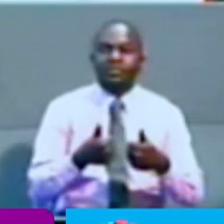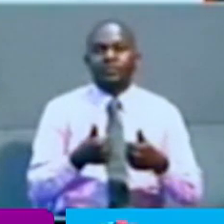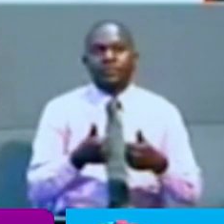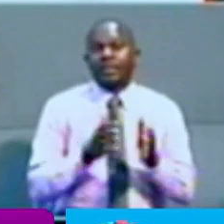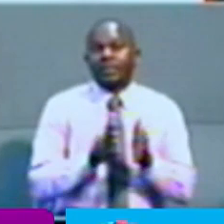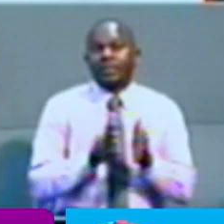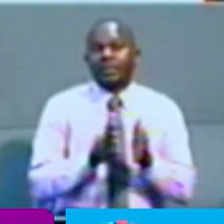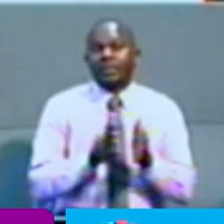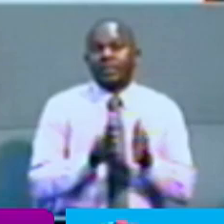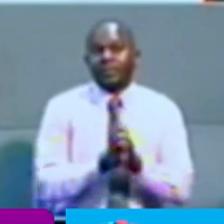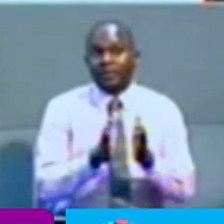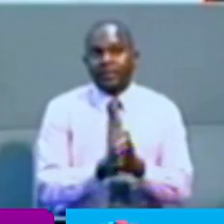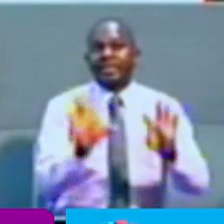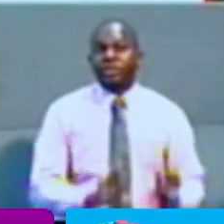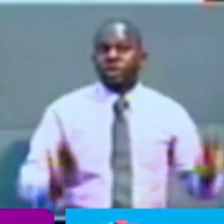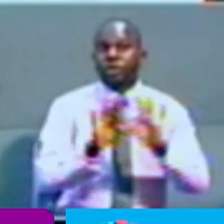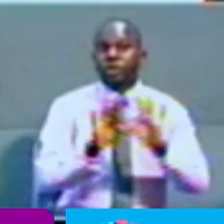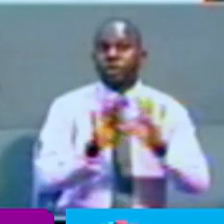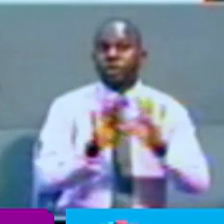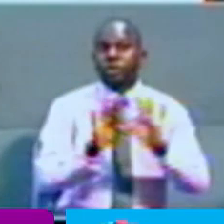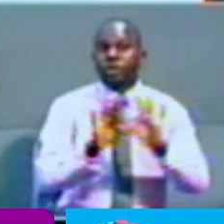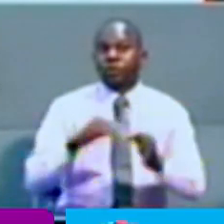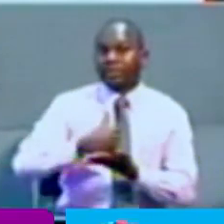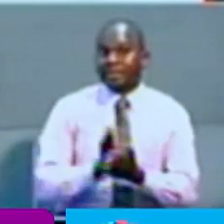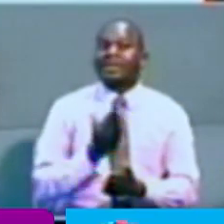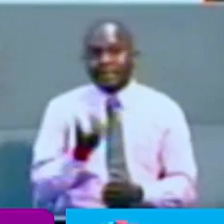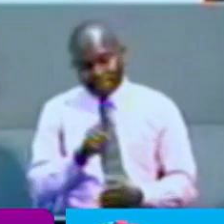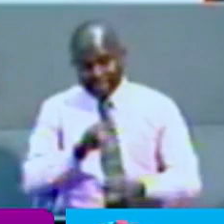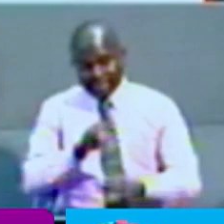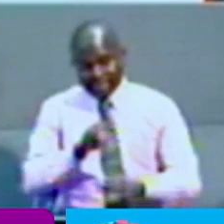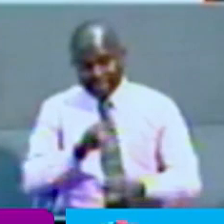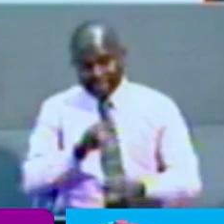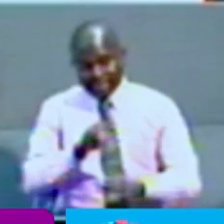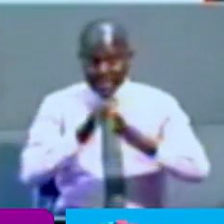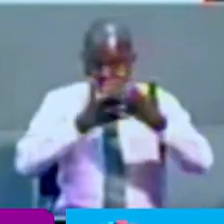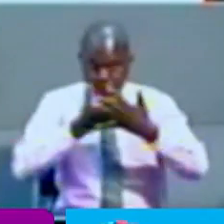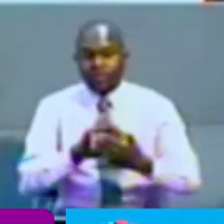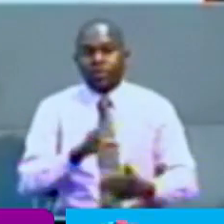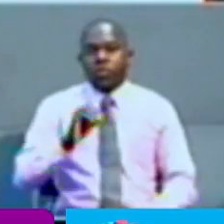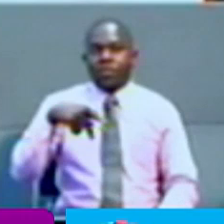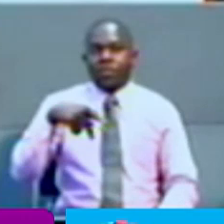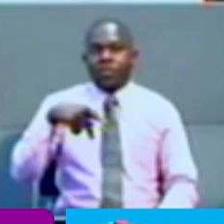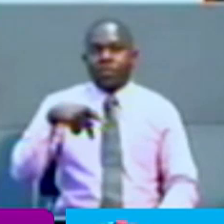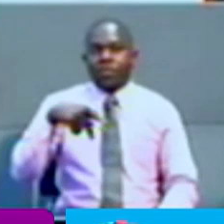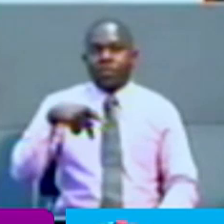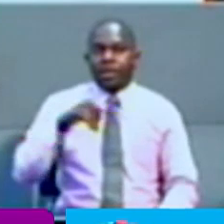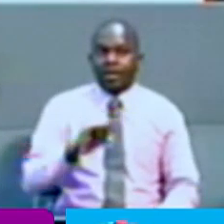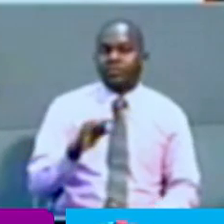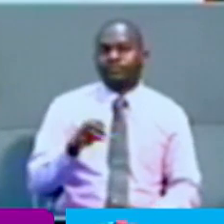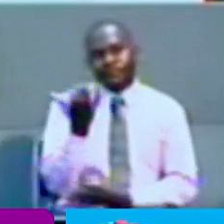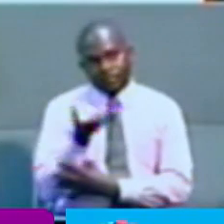I would find the essential sectors and where there is need for additional clarity, the Right Honourable Prime Minister will